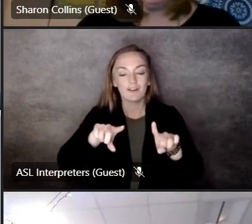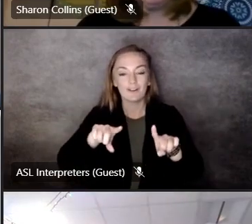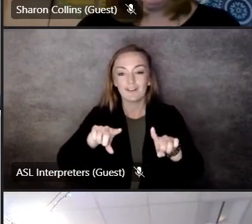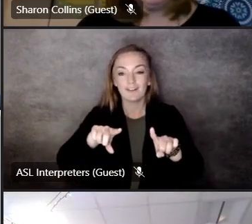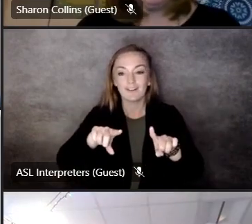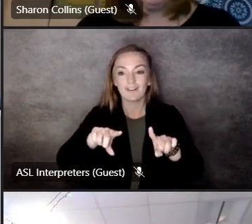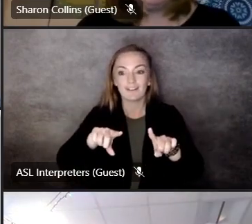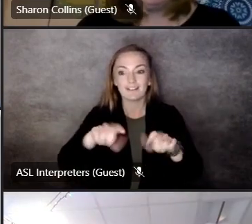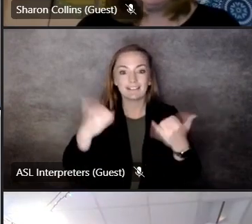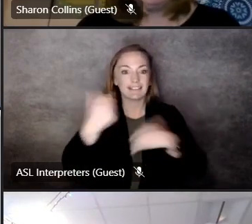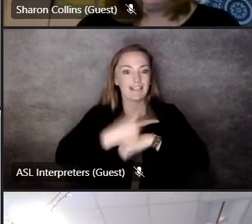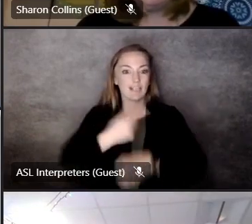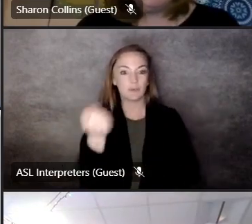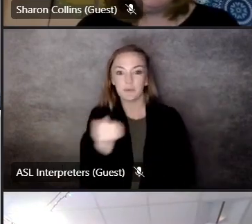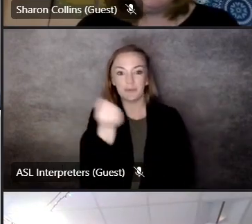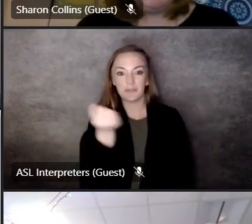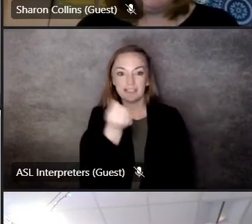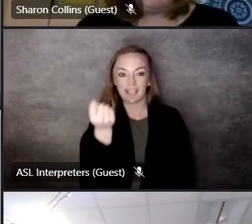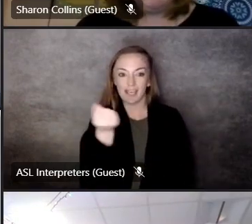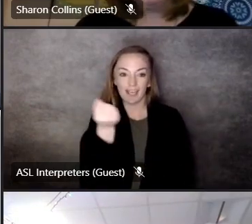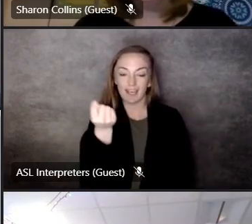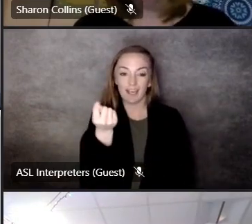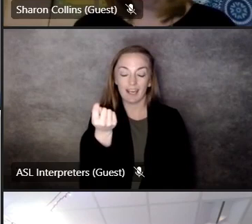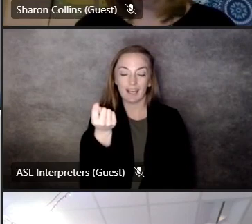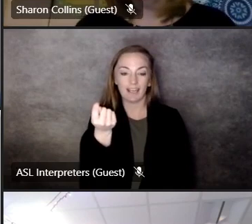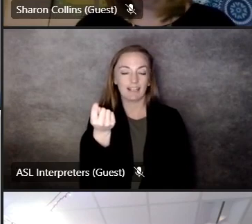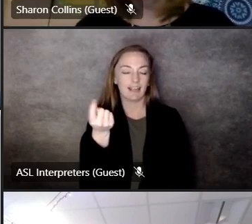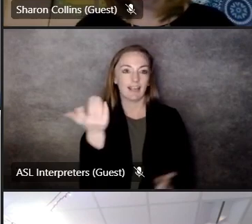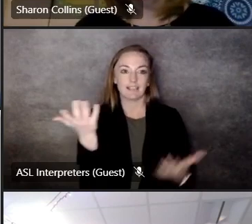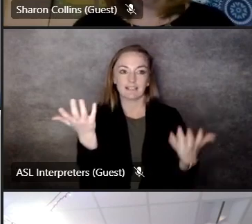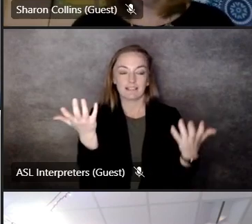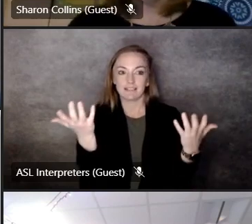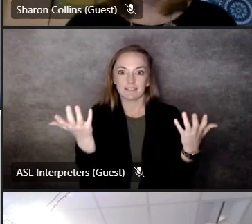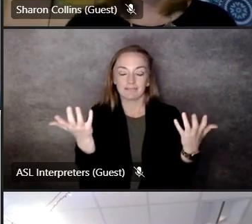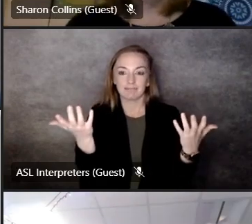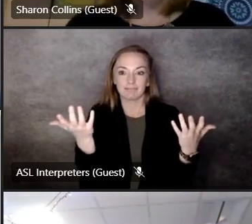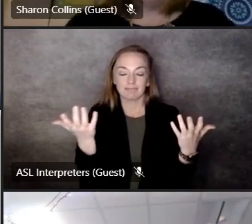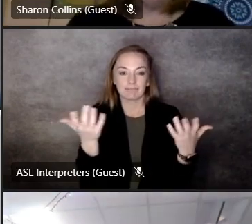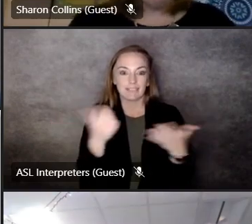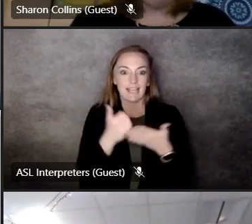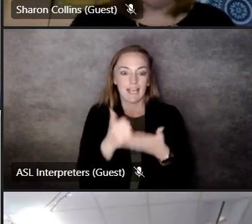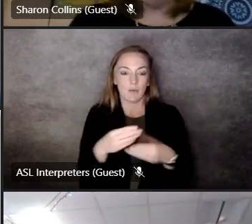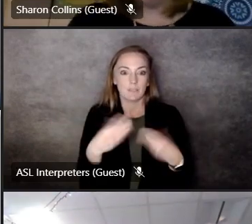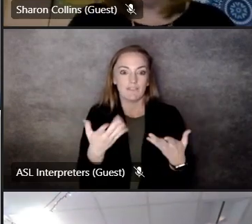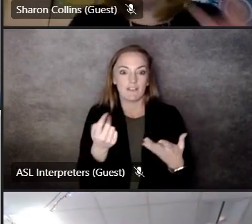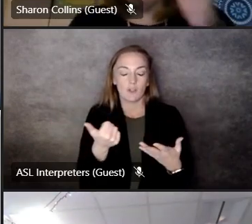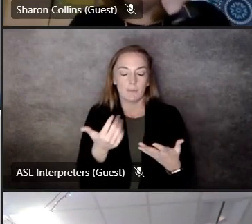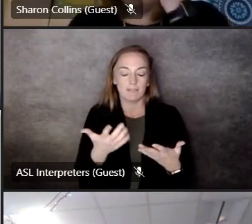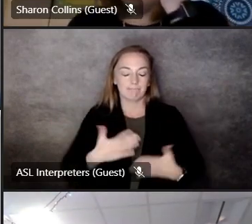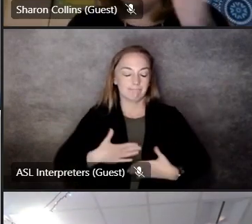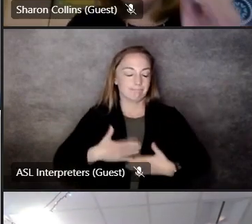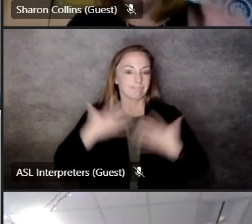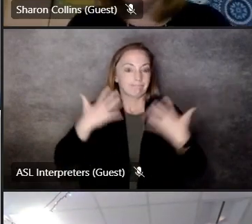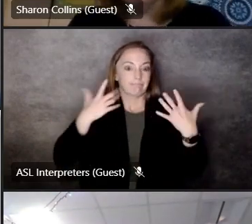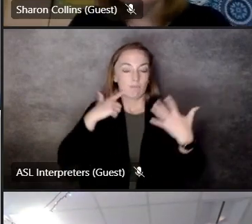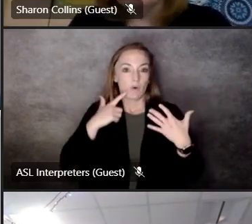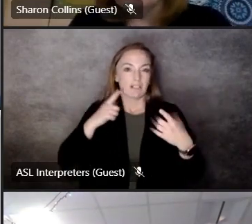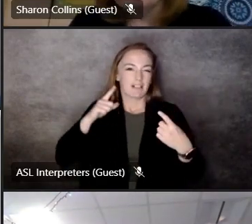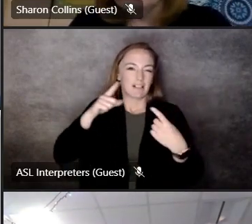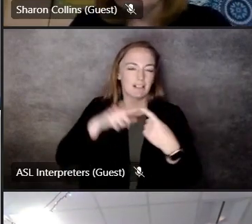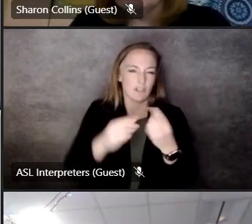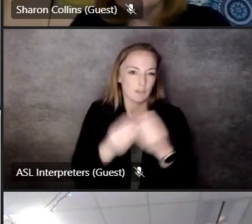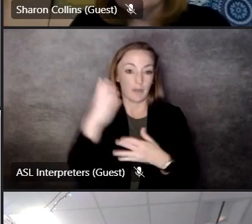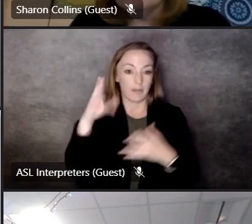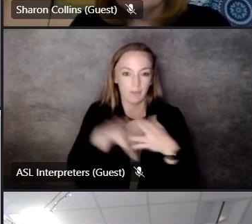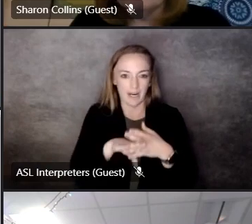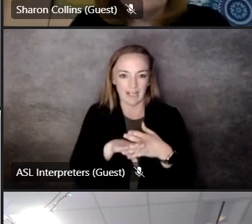Tuesday here, and just give you all just that oomph perhaps to get to the spring break and get a little bit of time to recharge